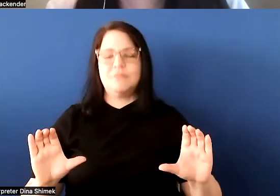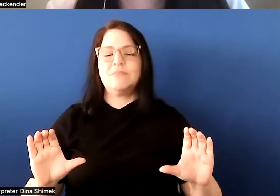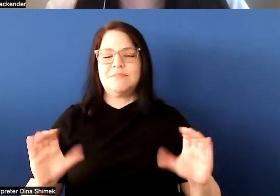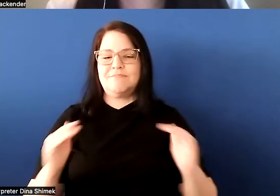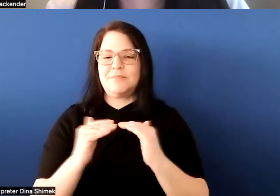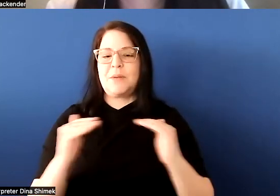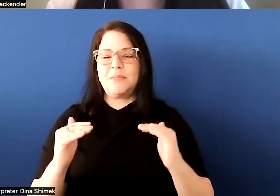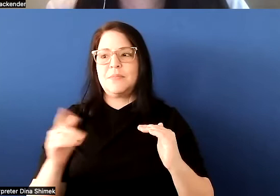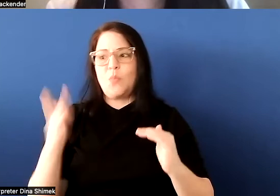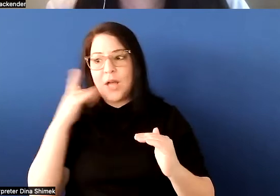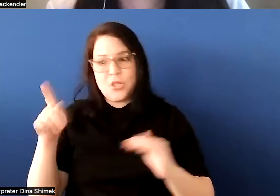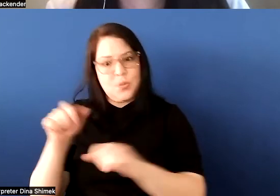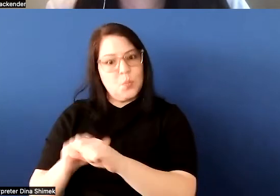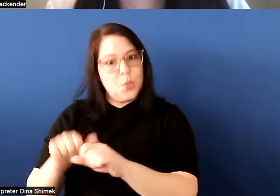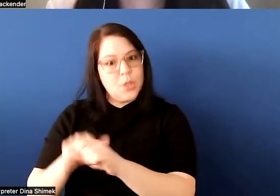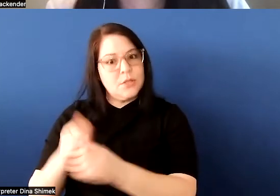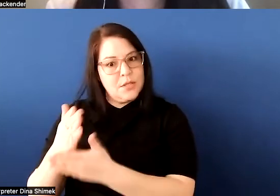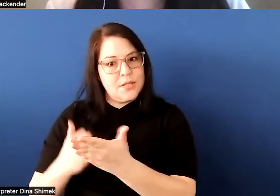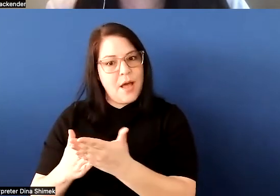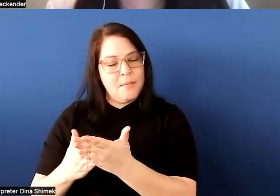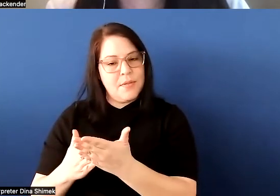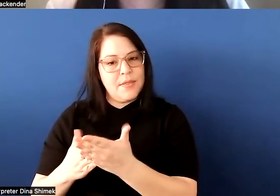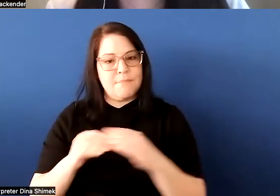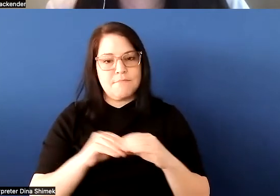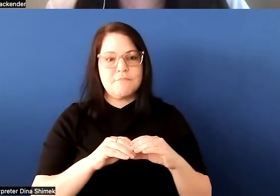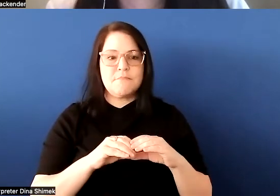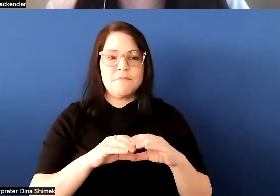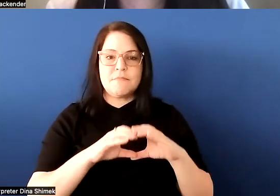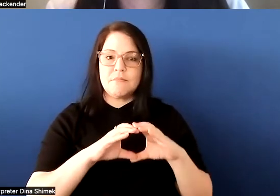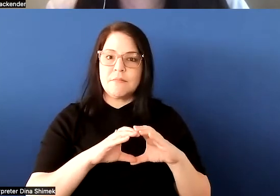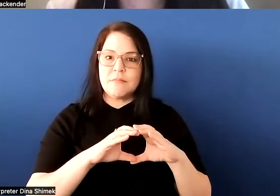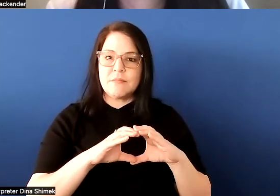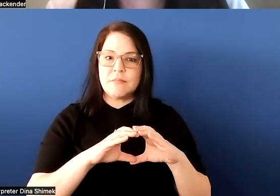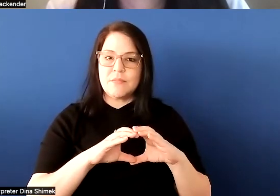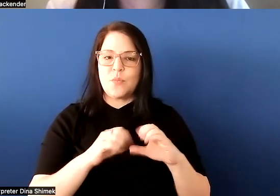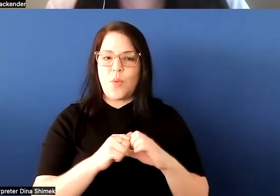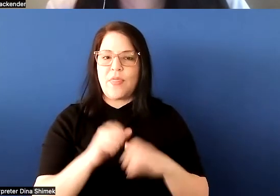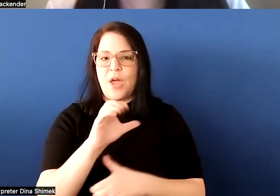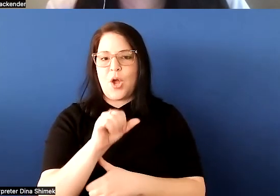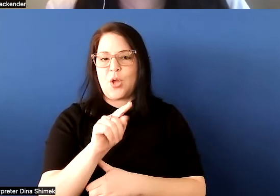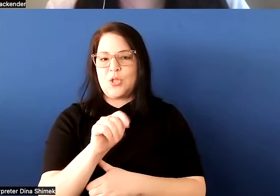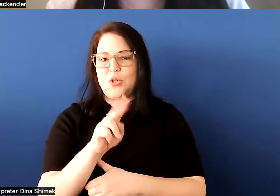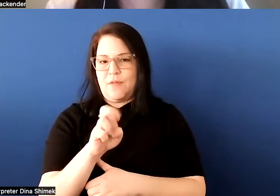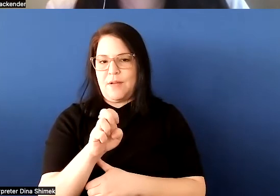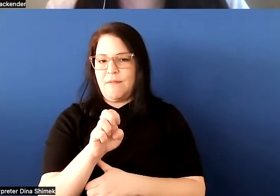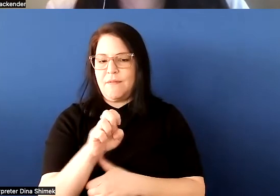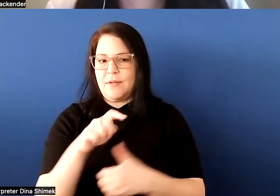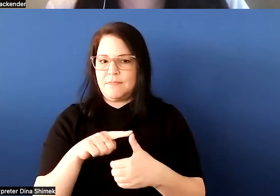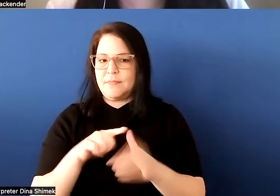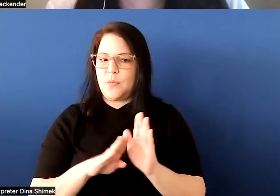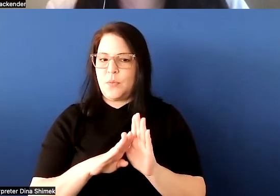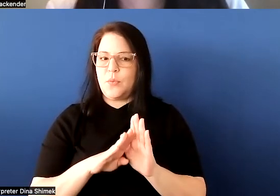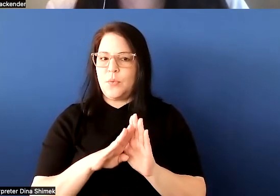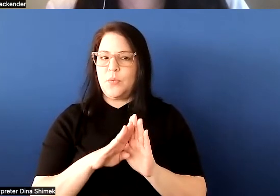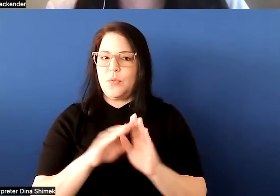work somewhat, we were able to put money away in a conservative fund that over